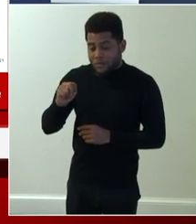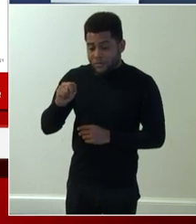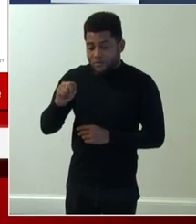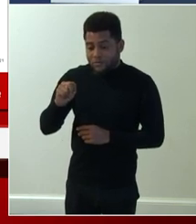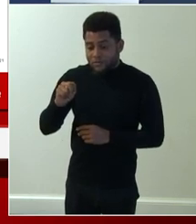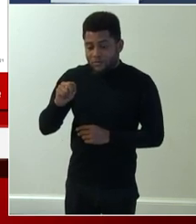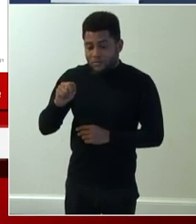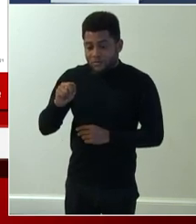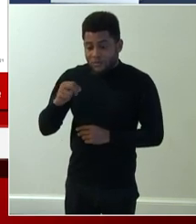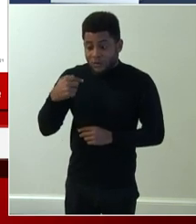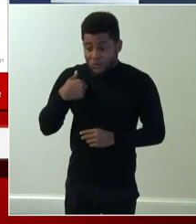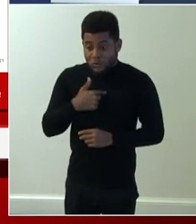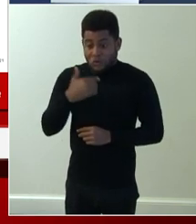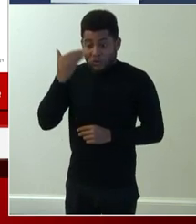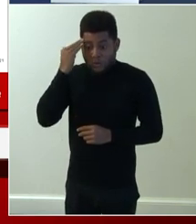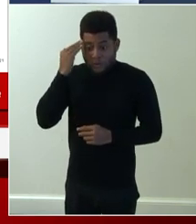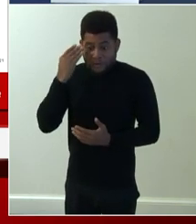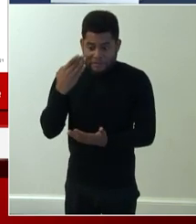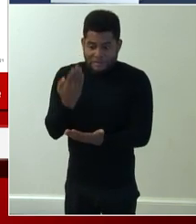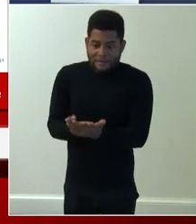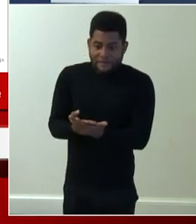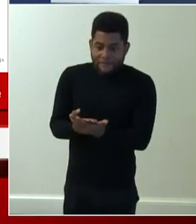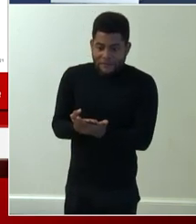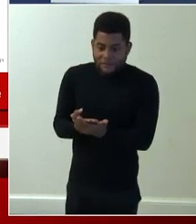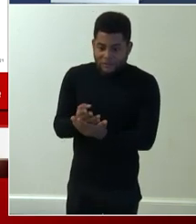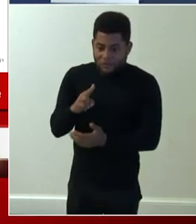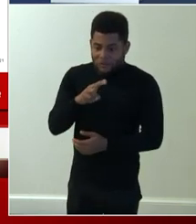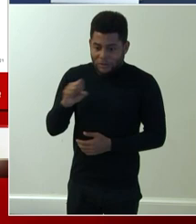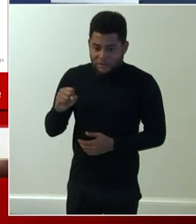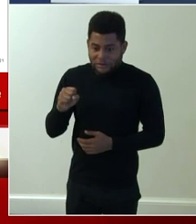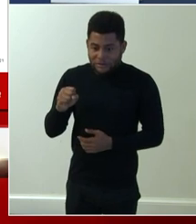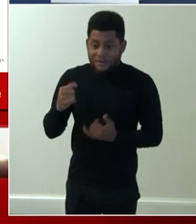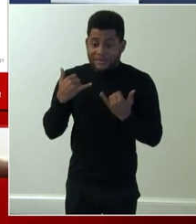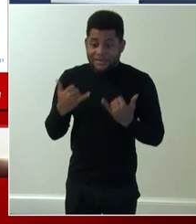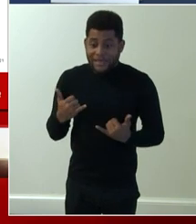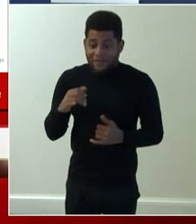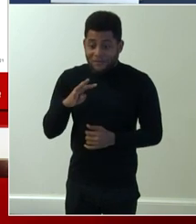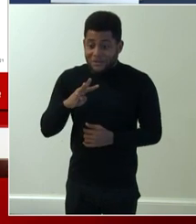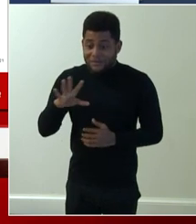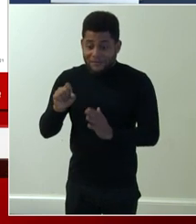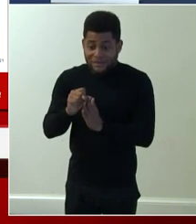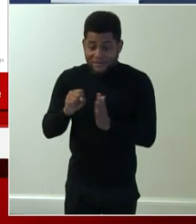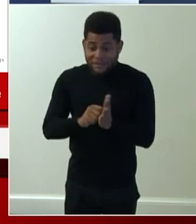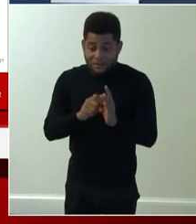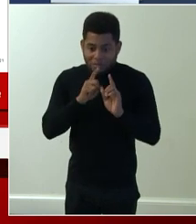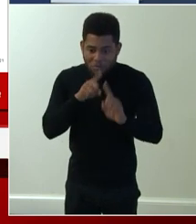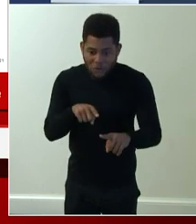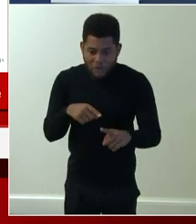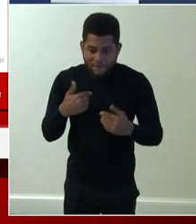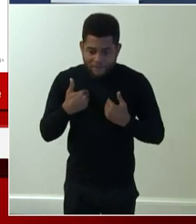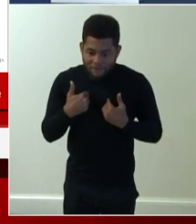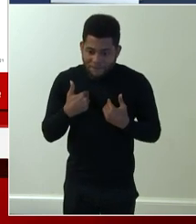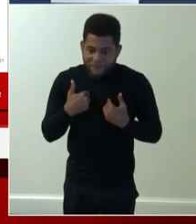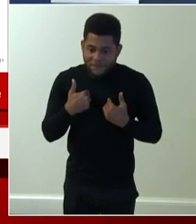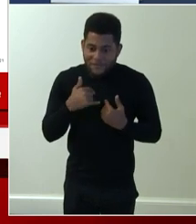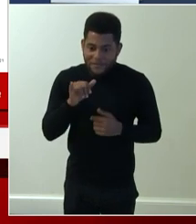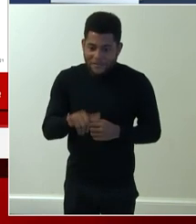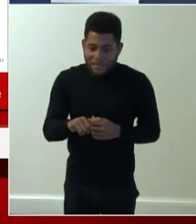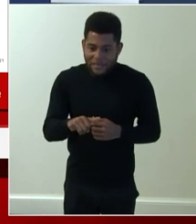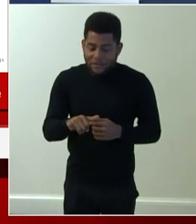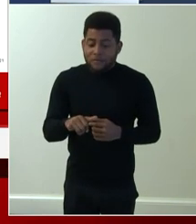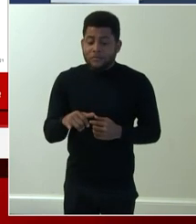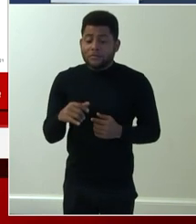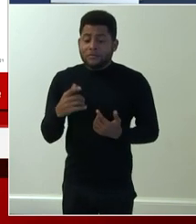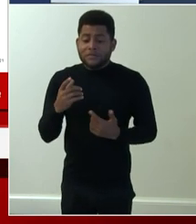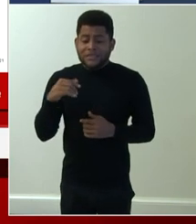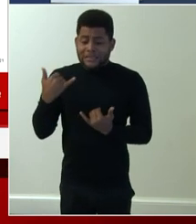it was here. It has since been reported in 45 states and the District of Columbia. Currently, Delta is still the predominant variant.